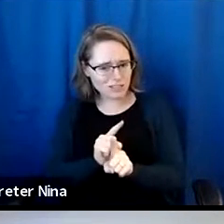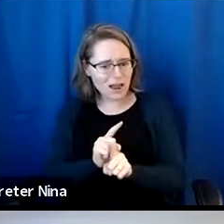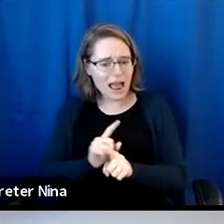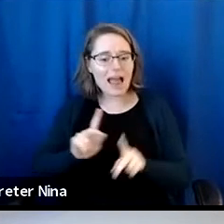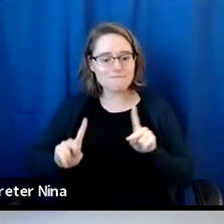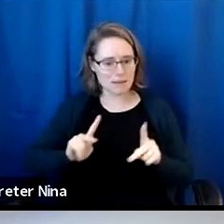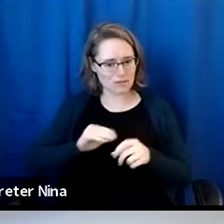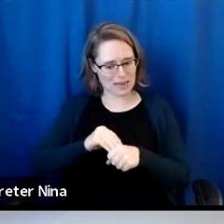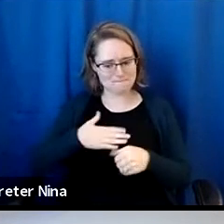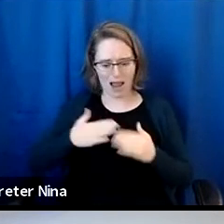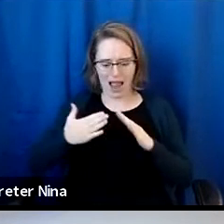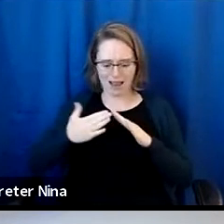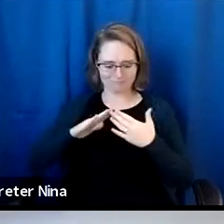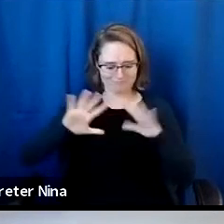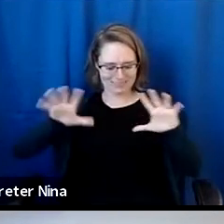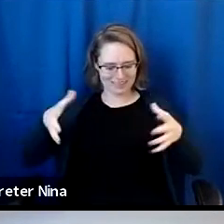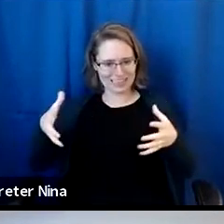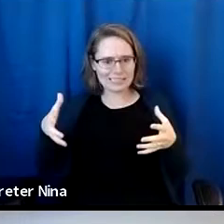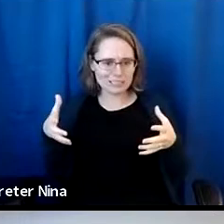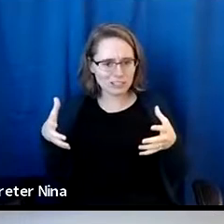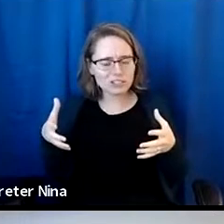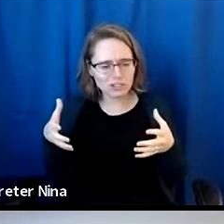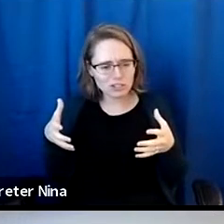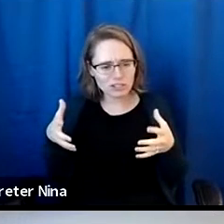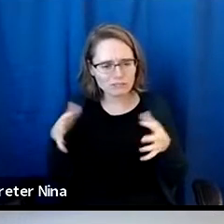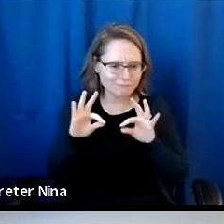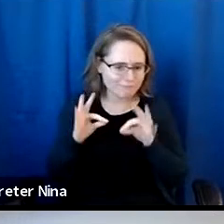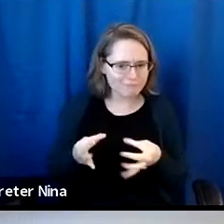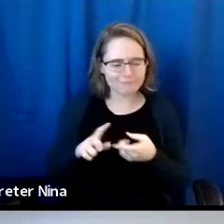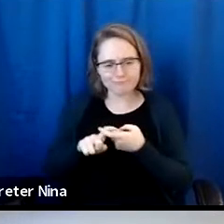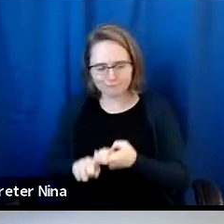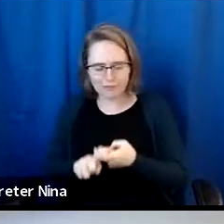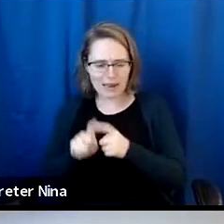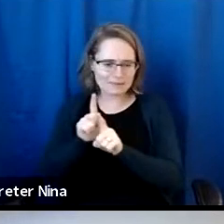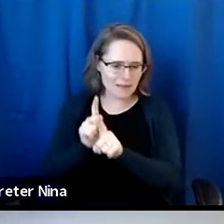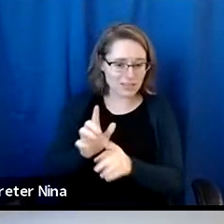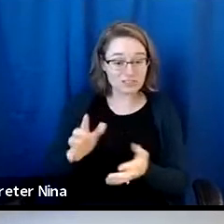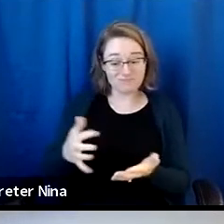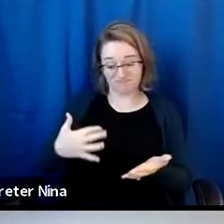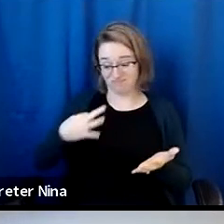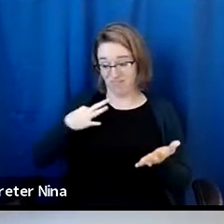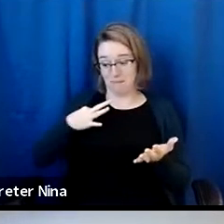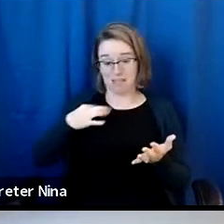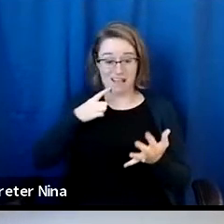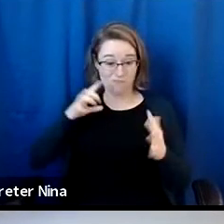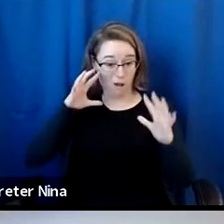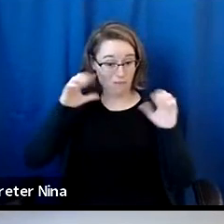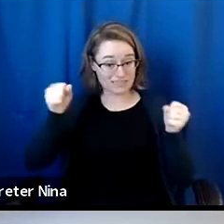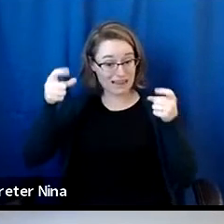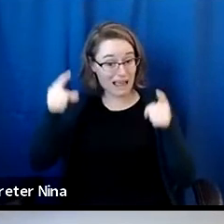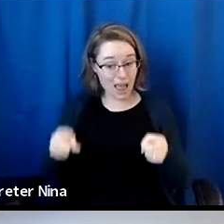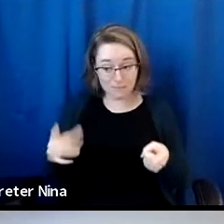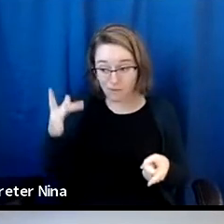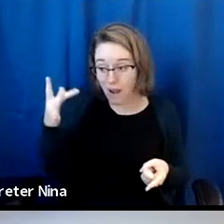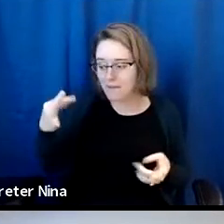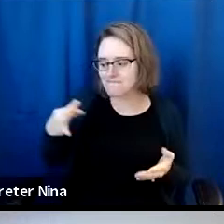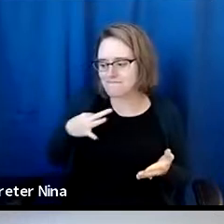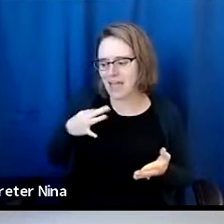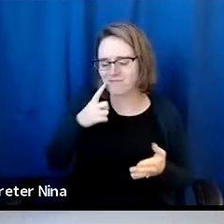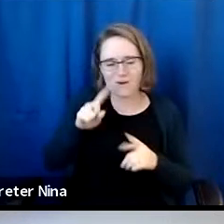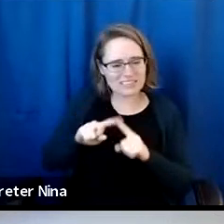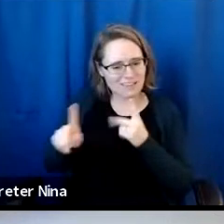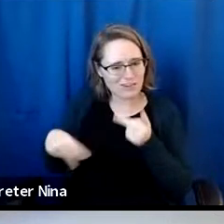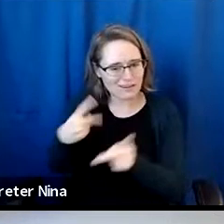in my circle, and actually me applying for presidencies came about. I was applying for a different kind